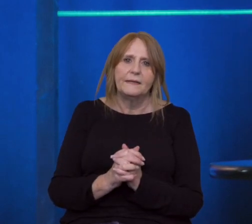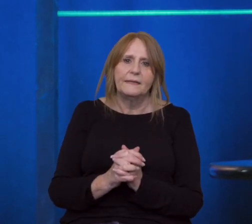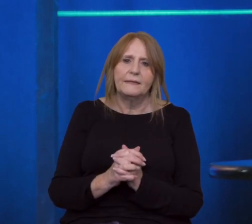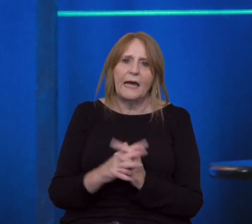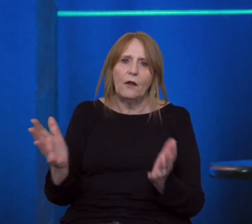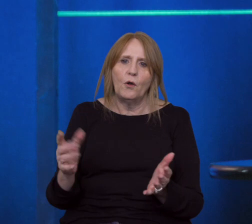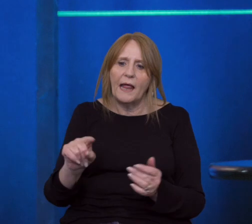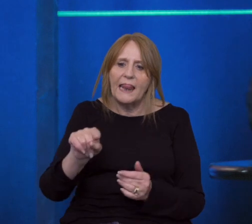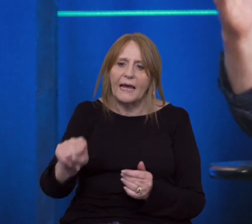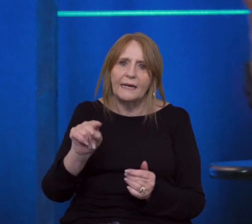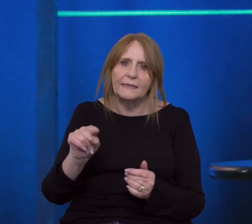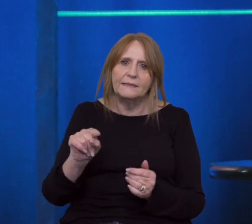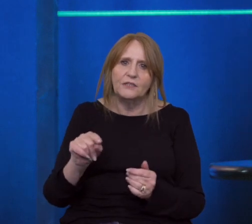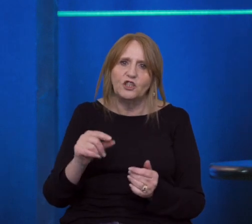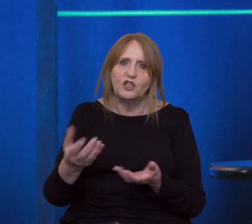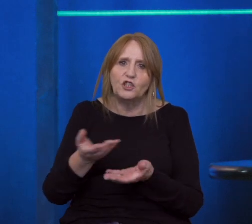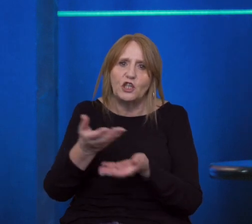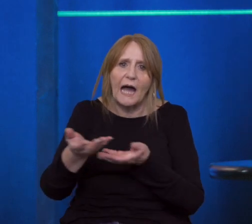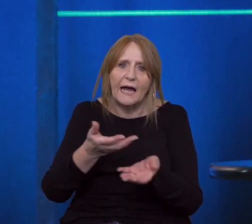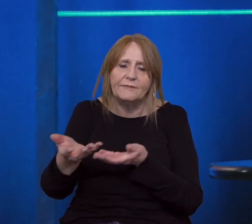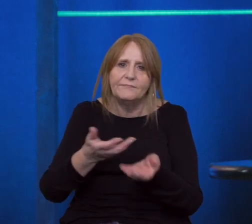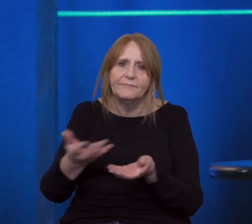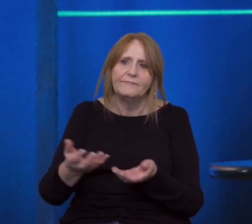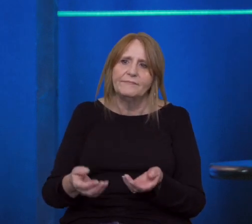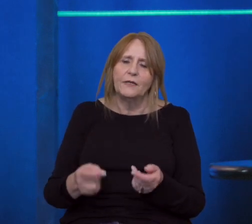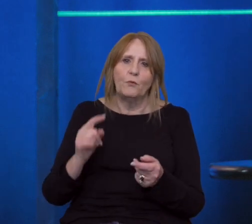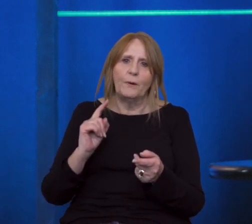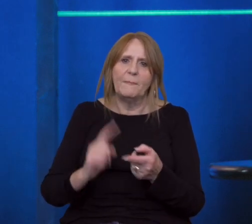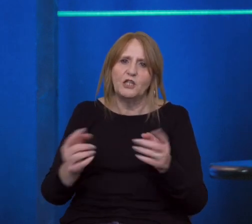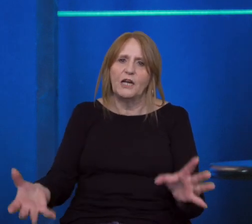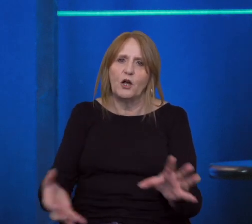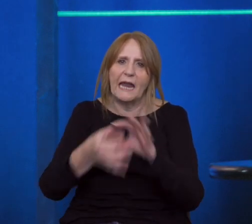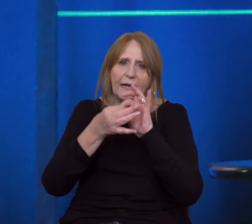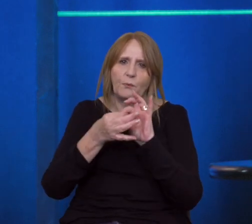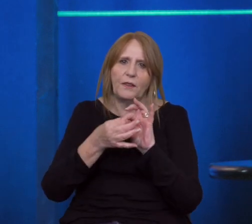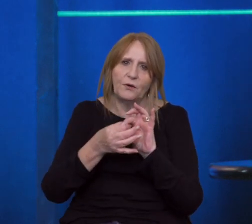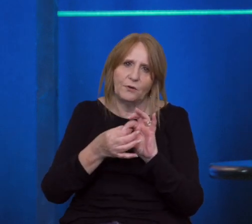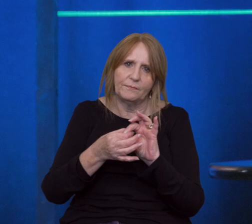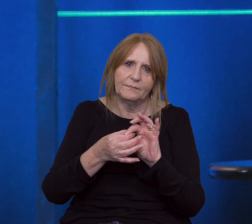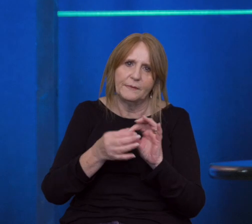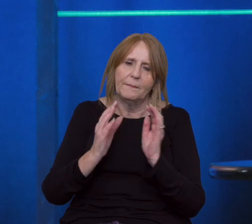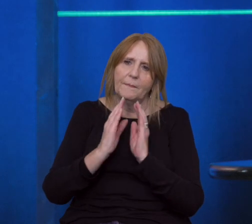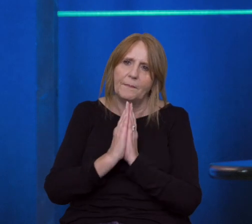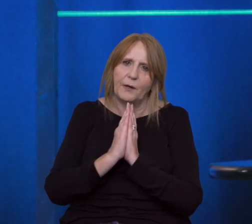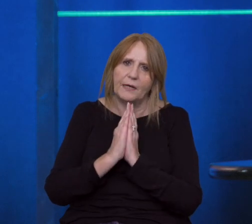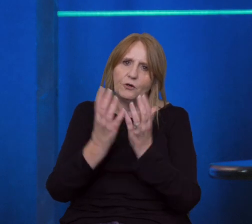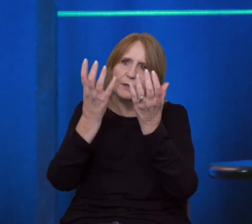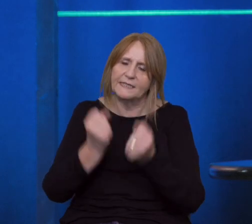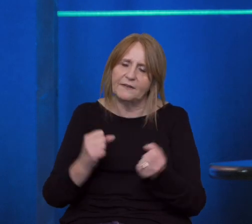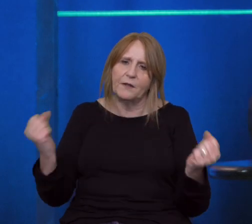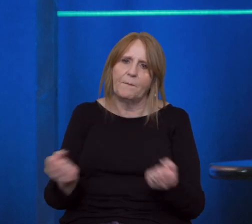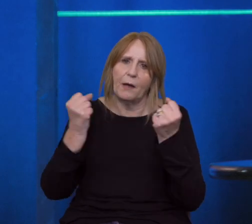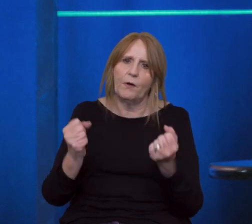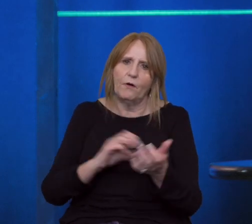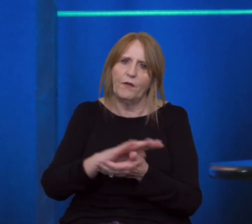on the chat, find the link, and they will immediately connect with you. Pray for you to receive the power of the Holy Spirit. Listen,